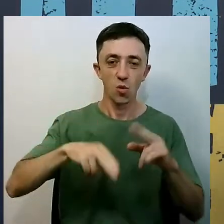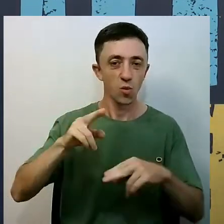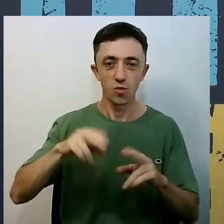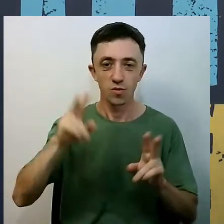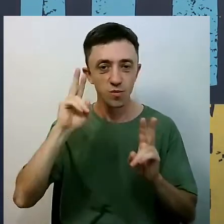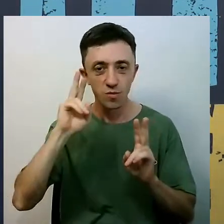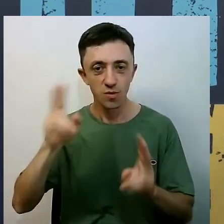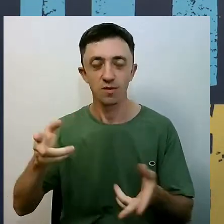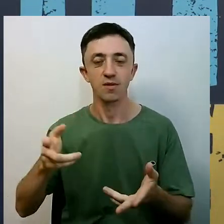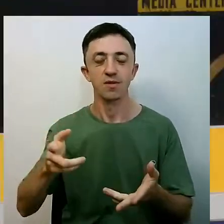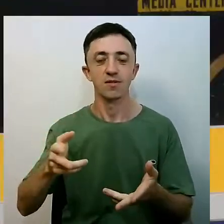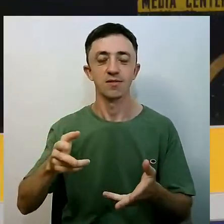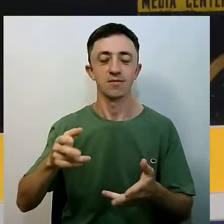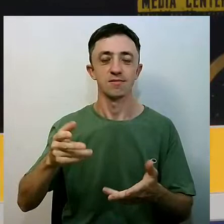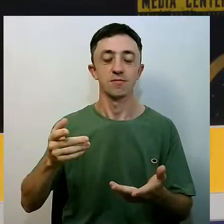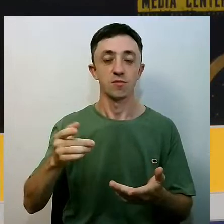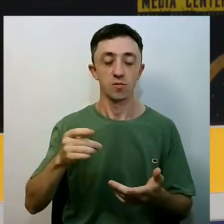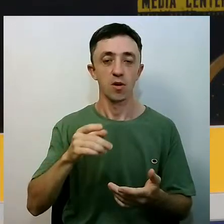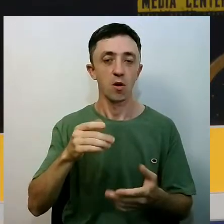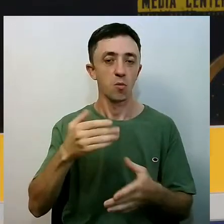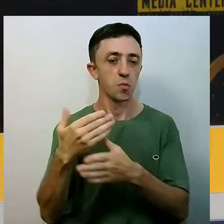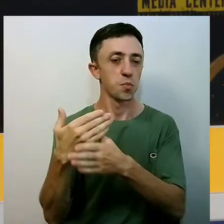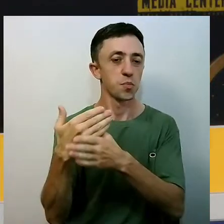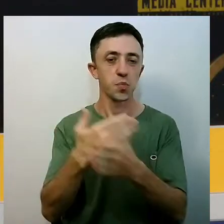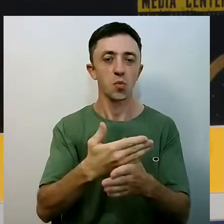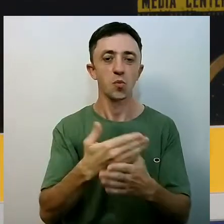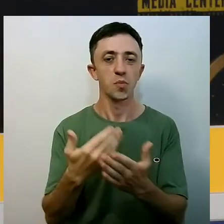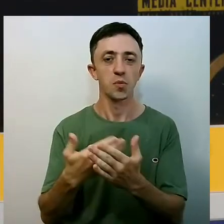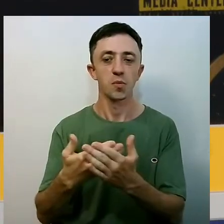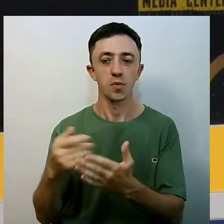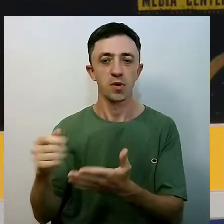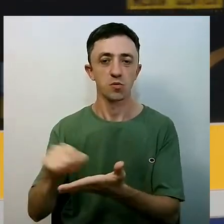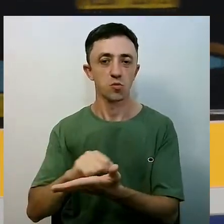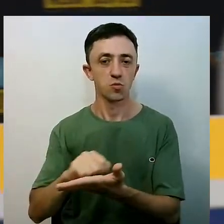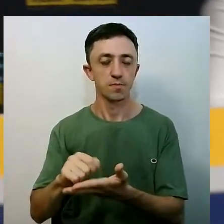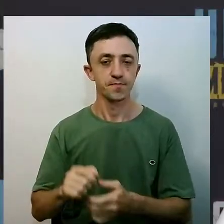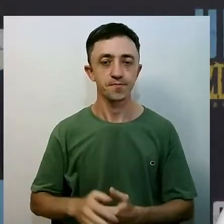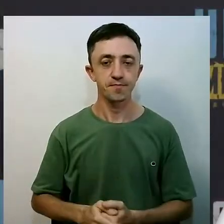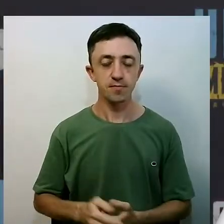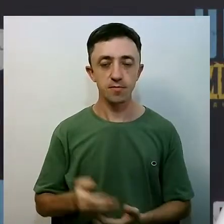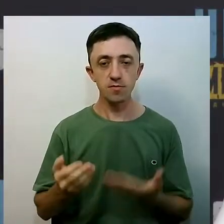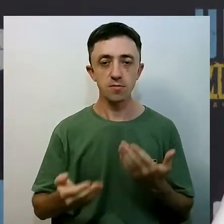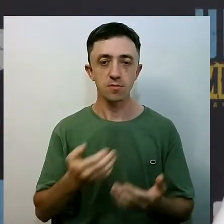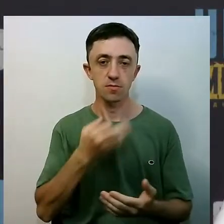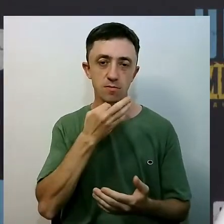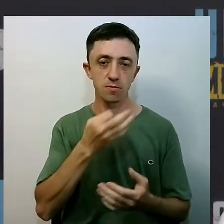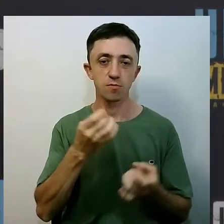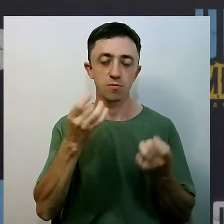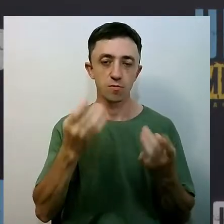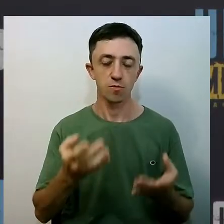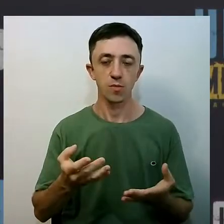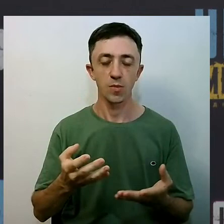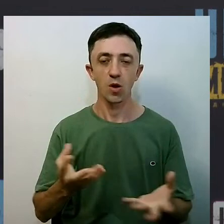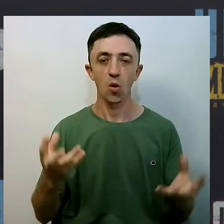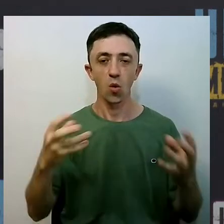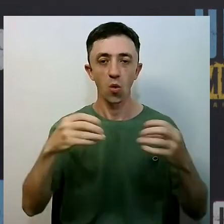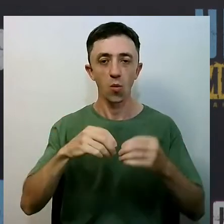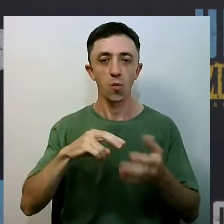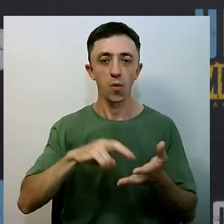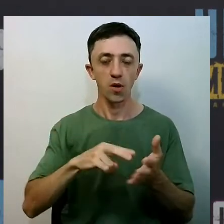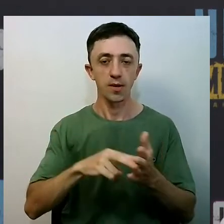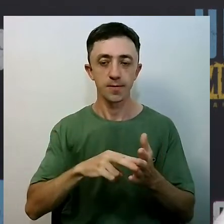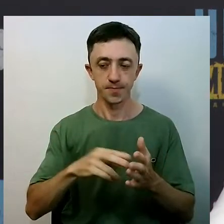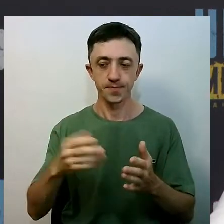of ordinary people, how it will affect them? In simple words,